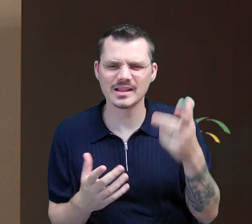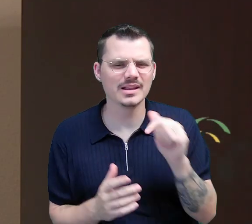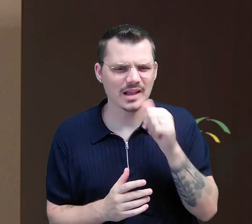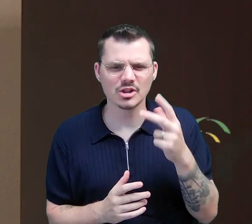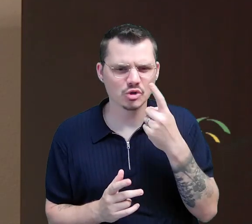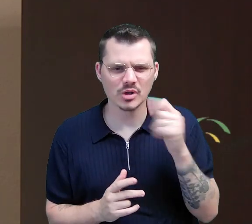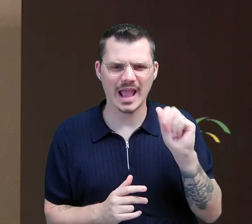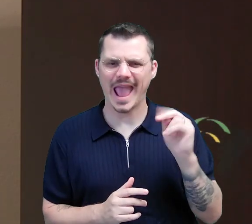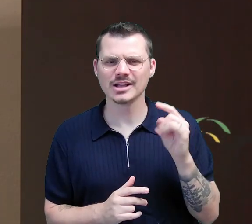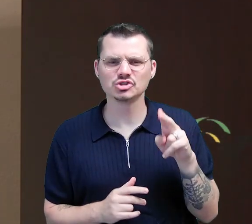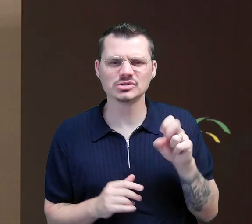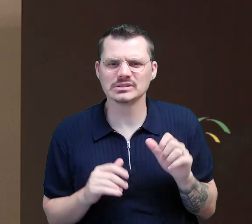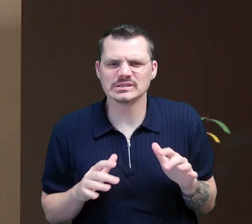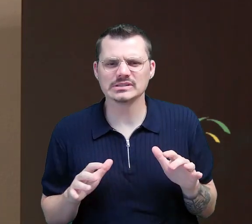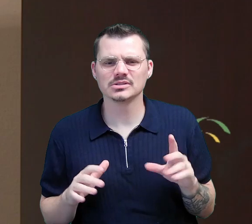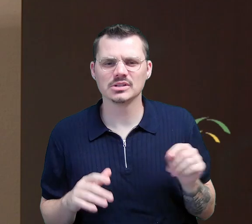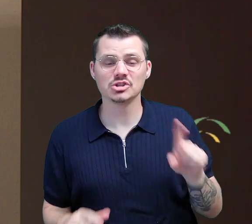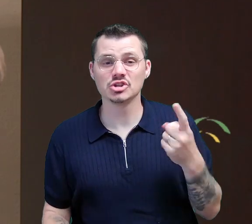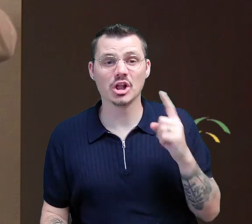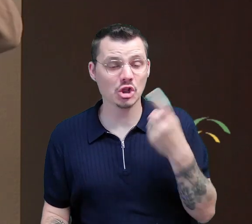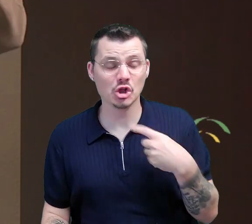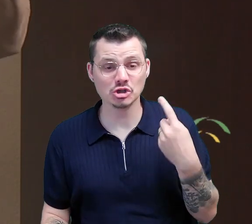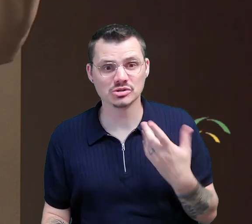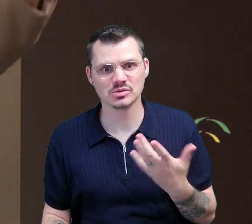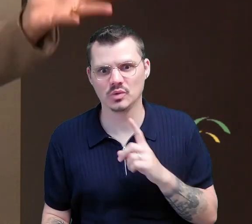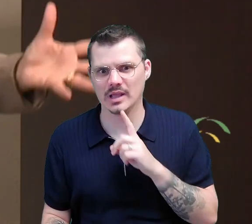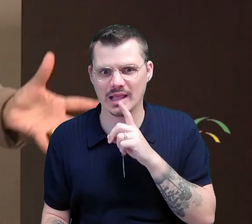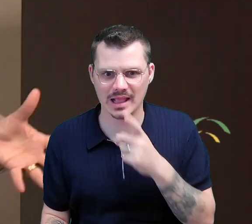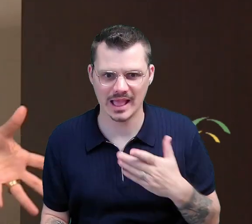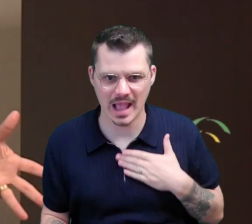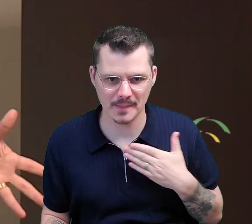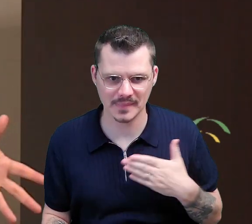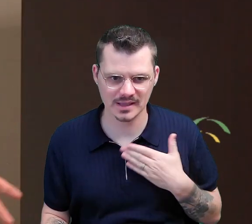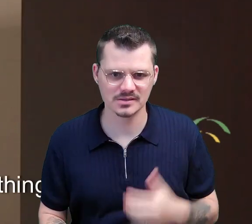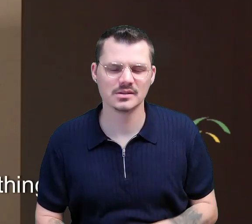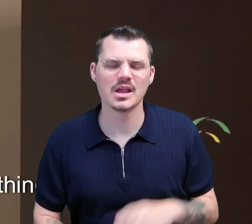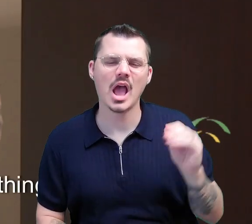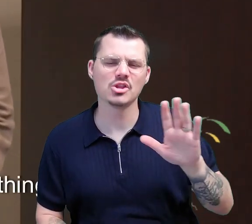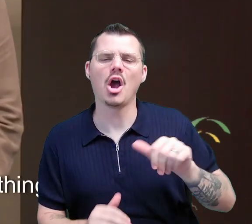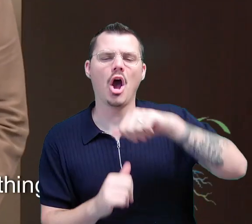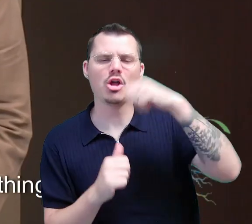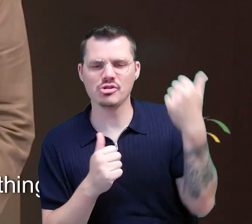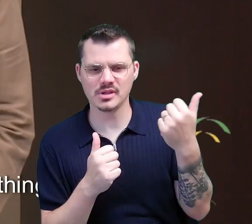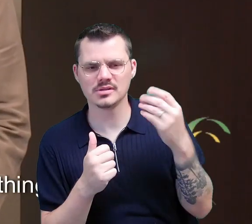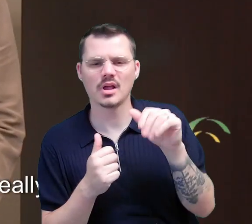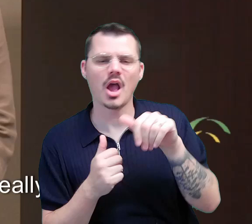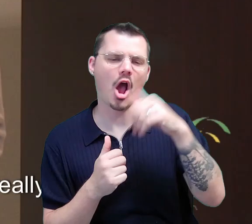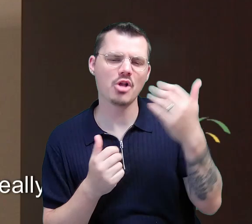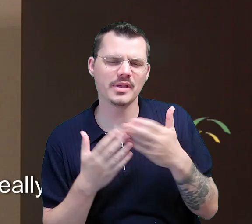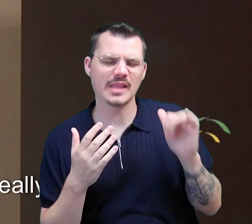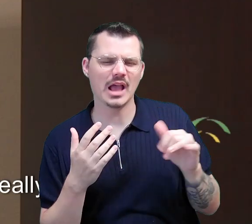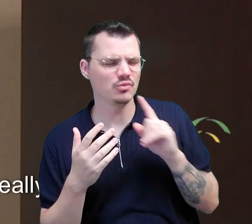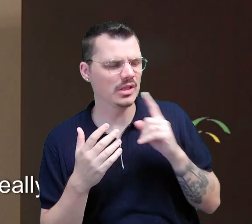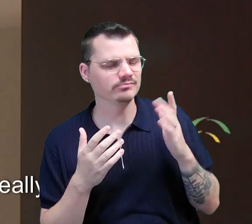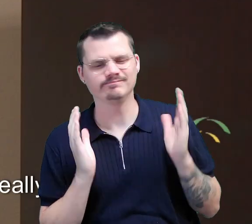And he doesn't look anxious. He just looks really happy. And the other thing, and this was the thing that convinced